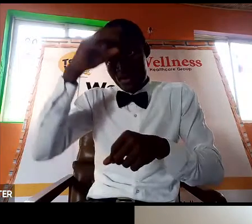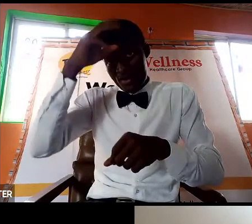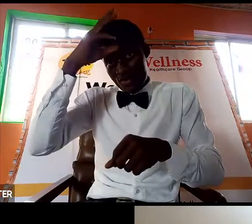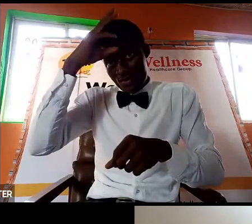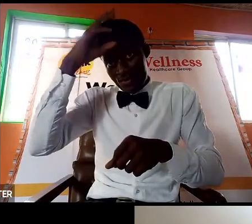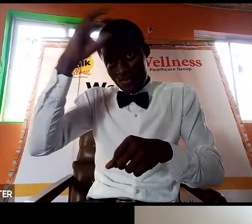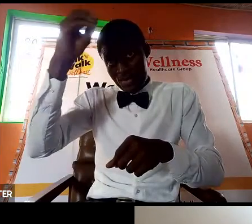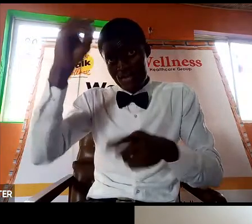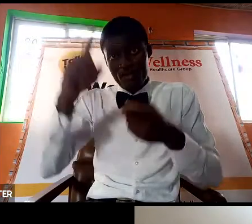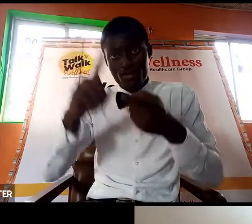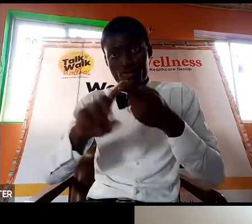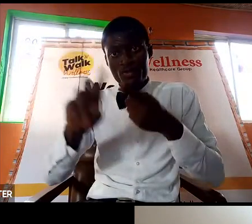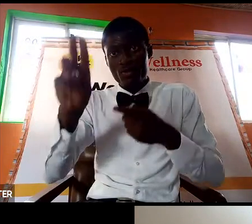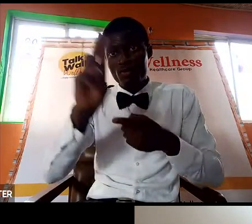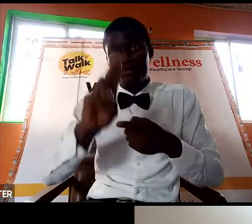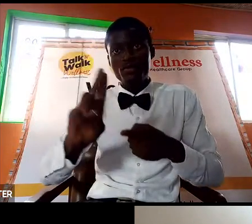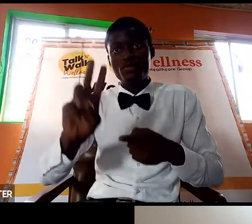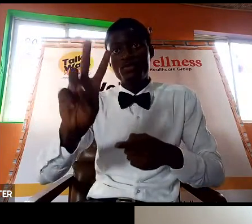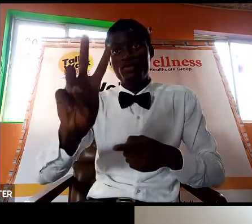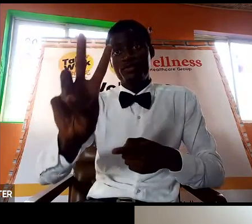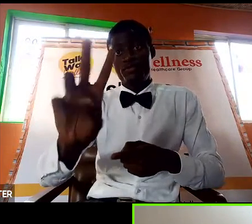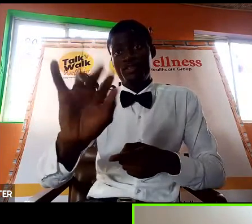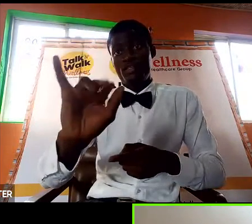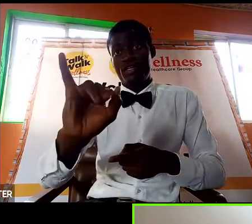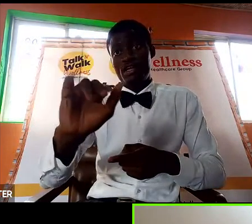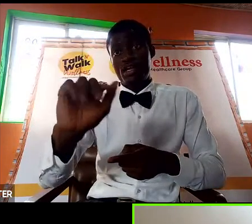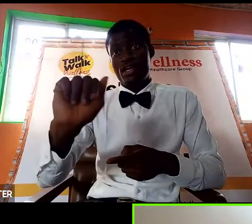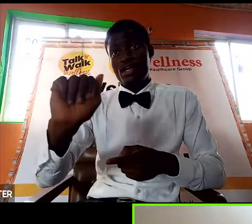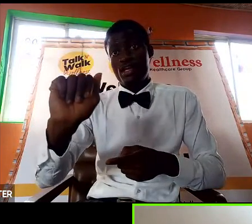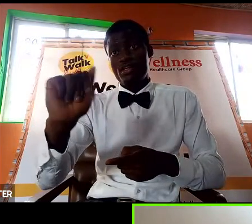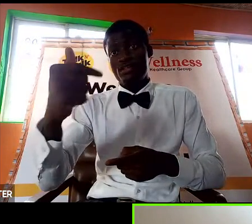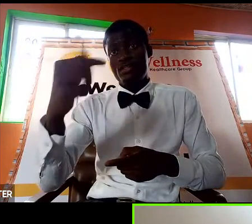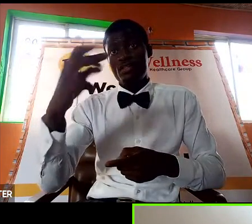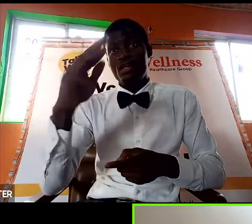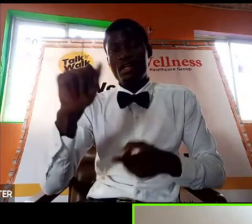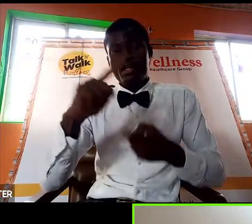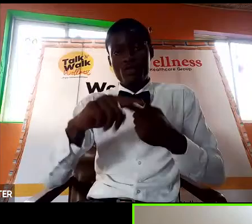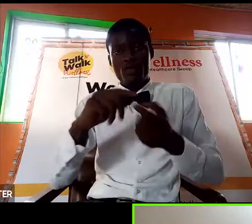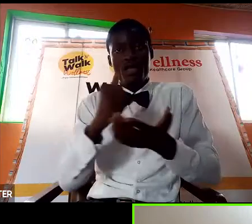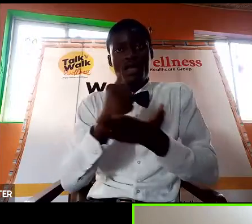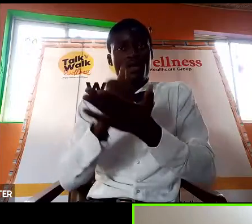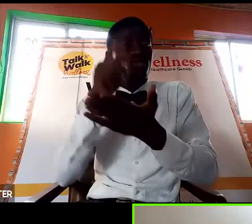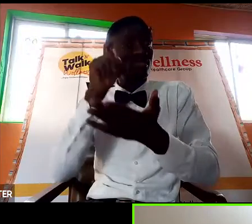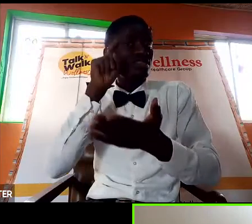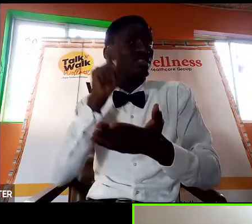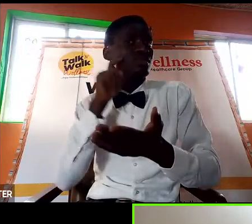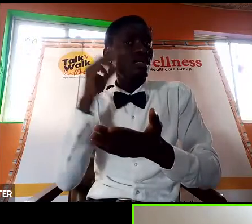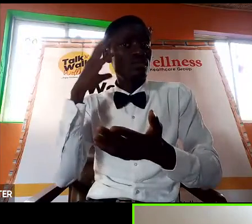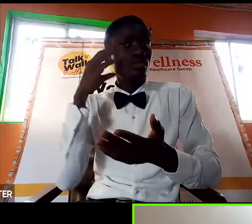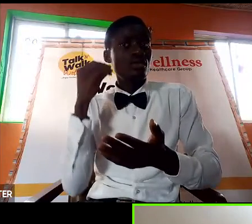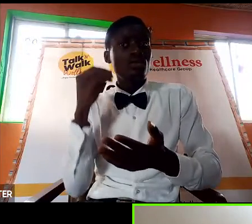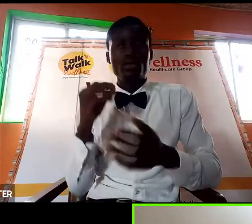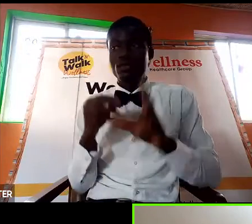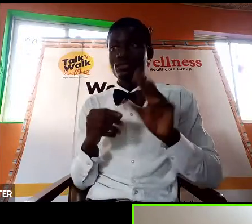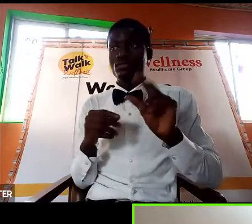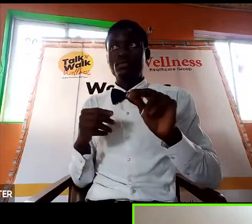potency, sexual experience? I would not personally. I mean, I think they should talk to their